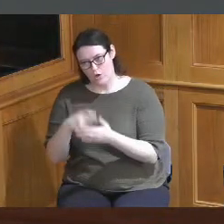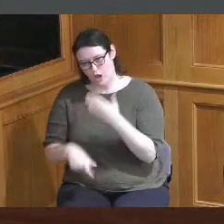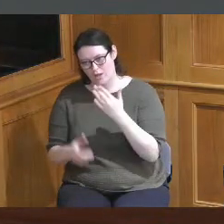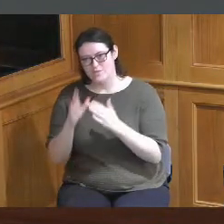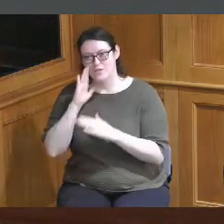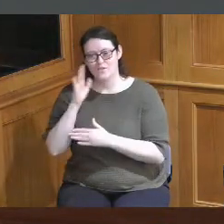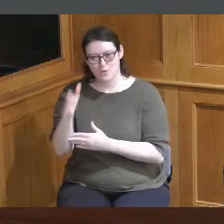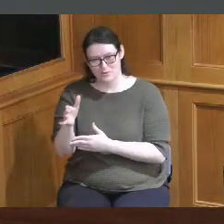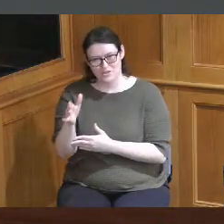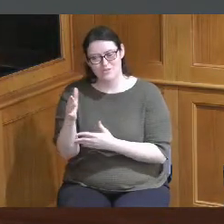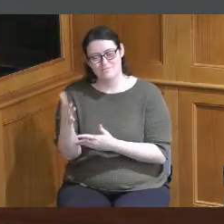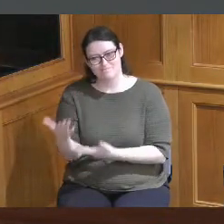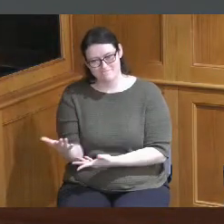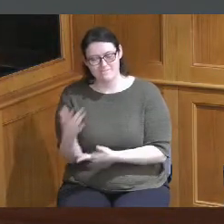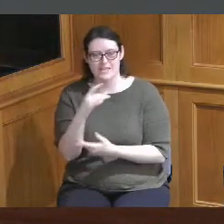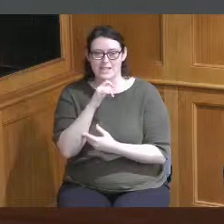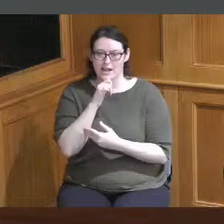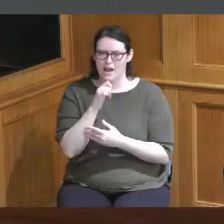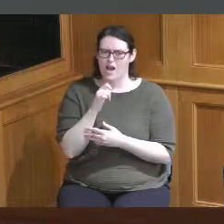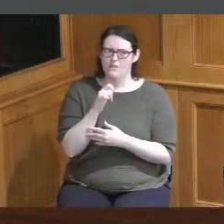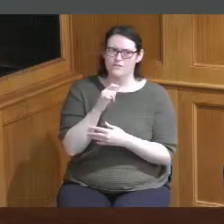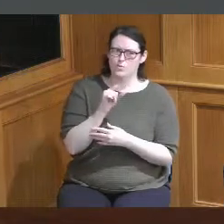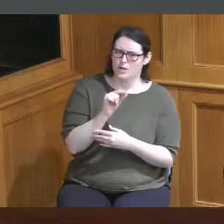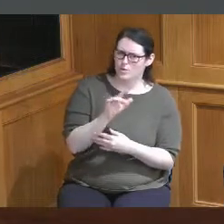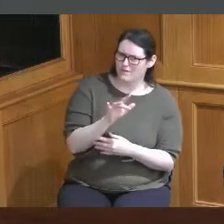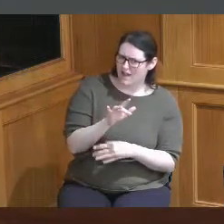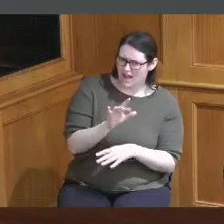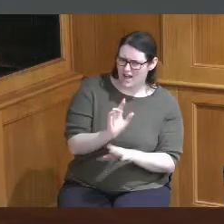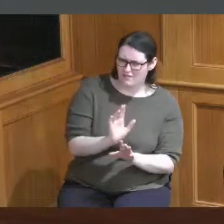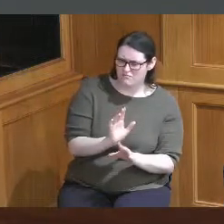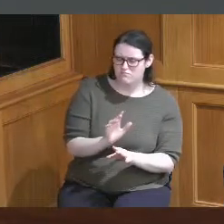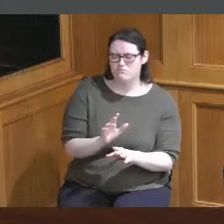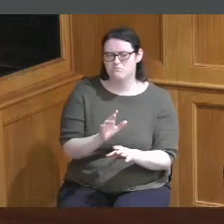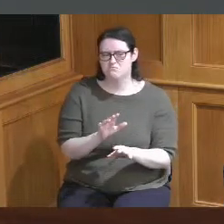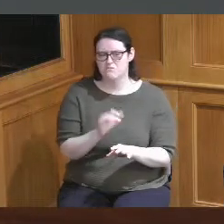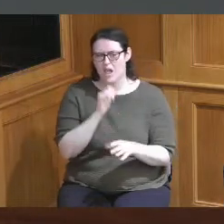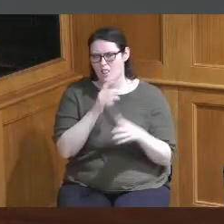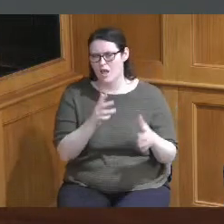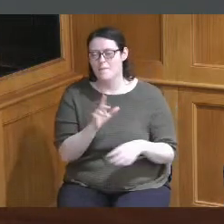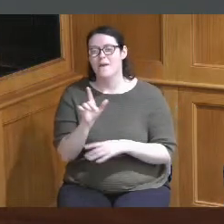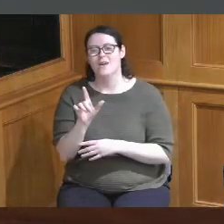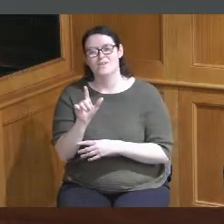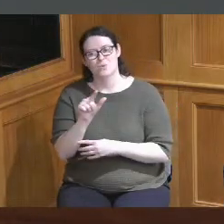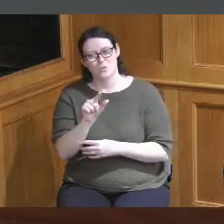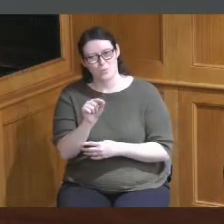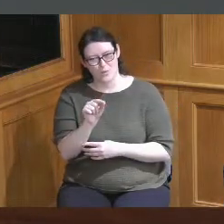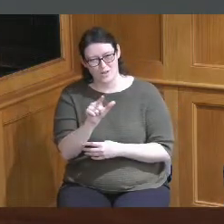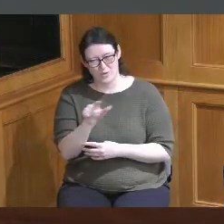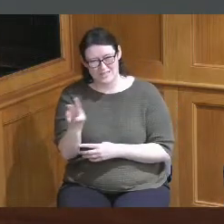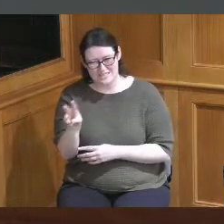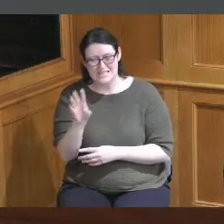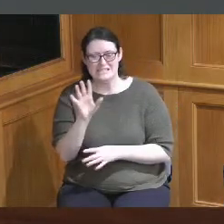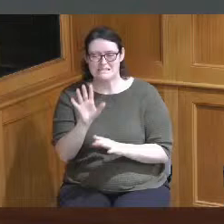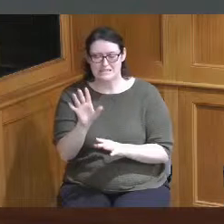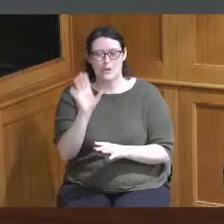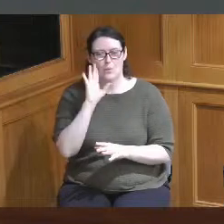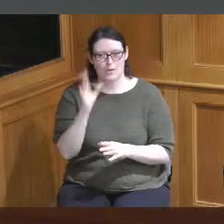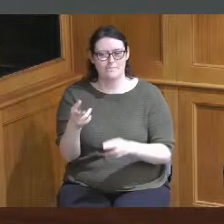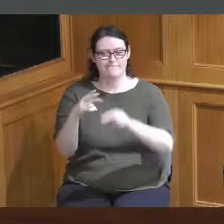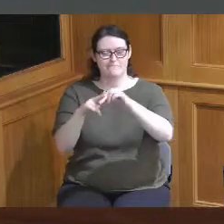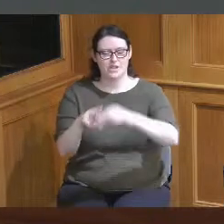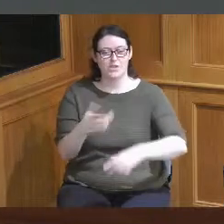future, not as much in 2025, but in 2026. So there'll be some prioritization in the Sheriff's Office that'll have to